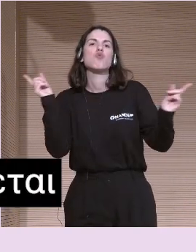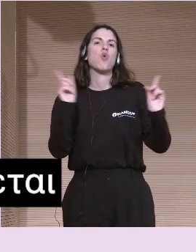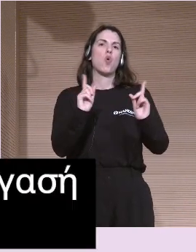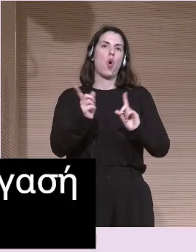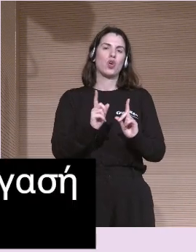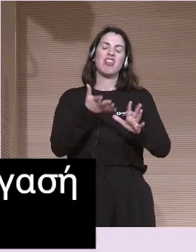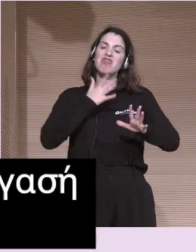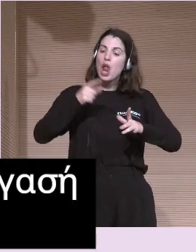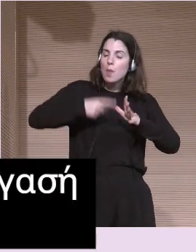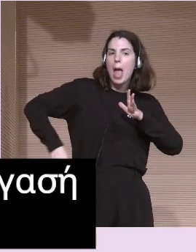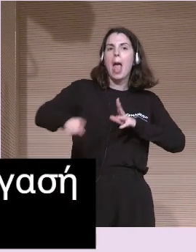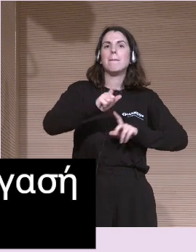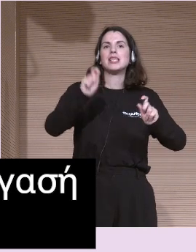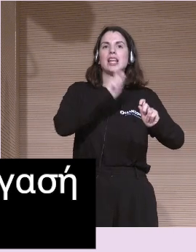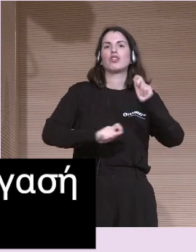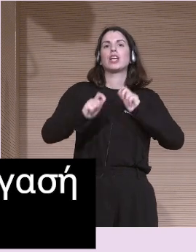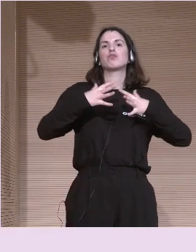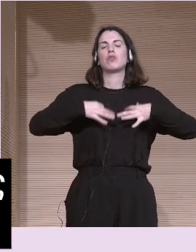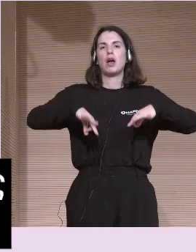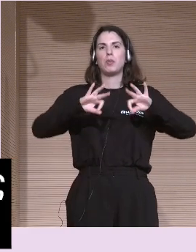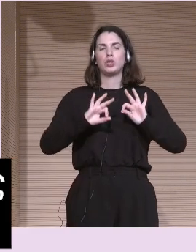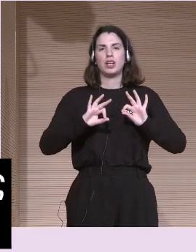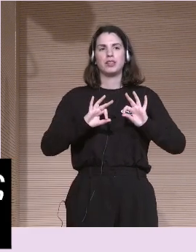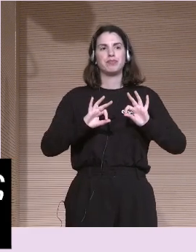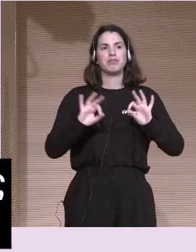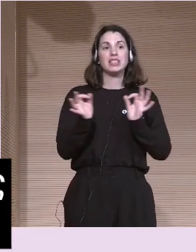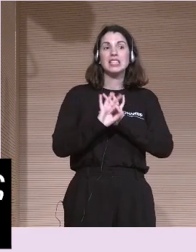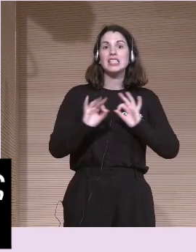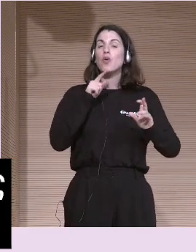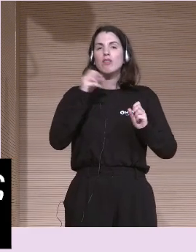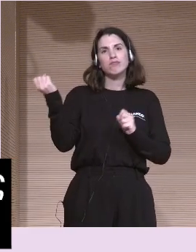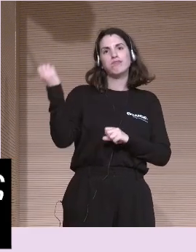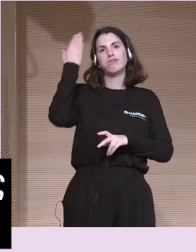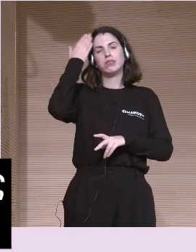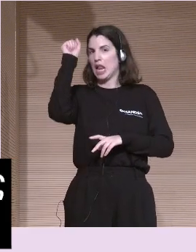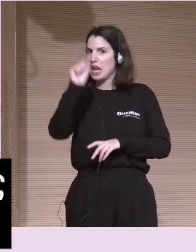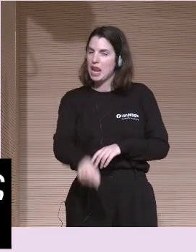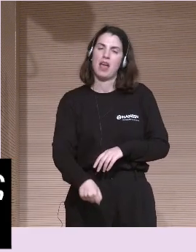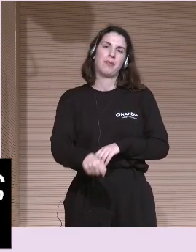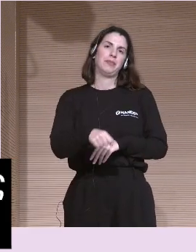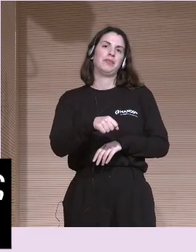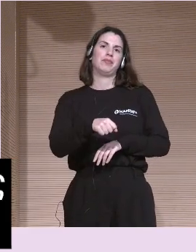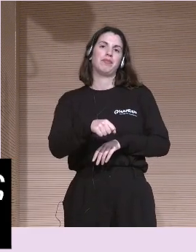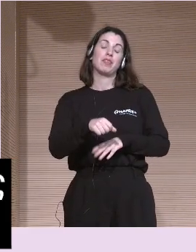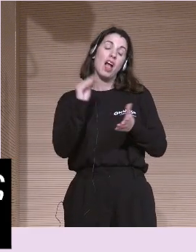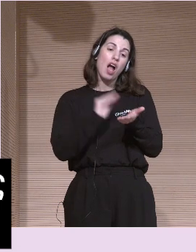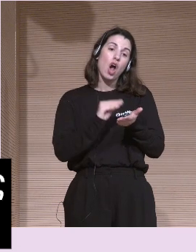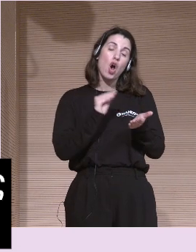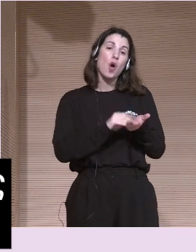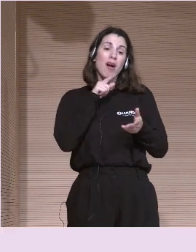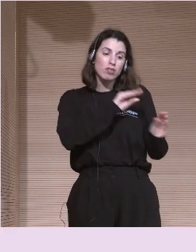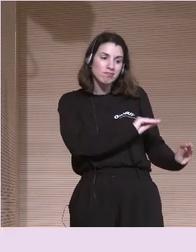of problems associated with it. It might be very expensive to house. We can actually be very intentional about the way we go about our approach to collecting and indeed